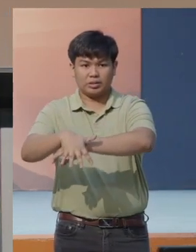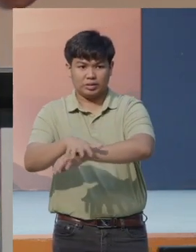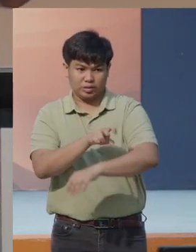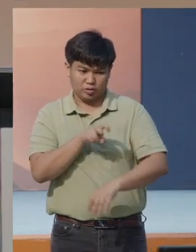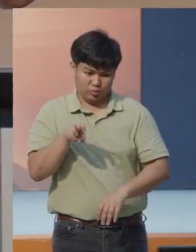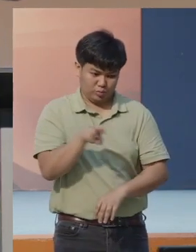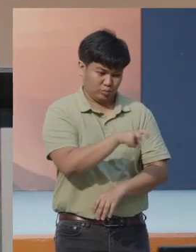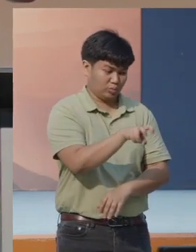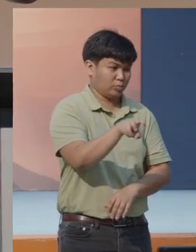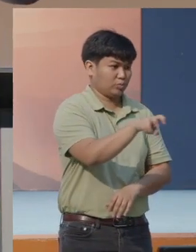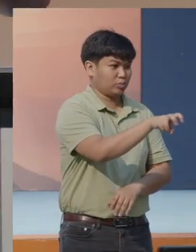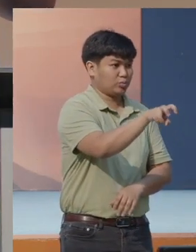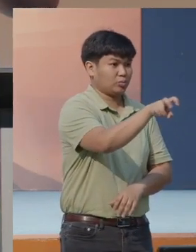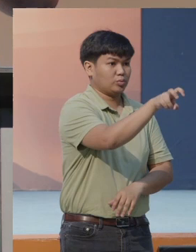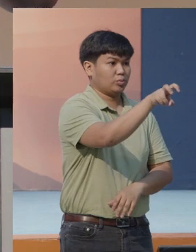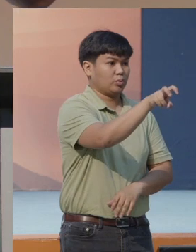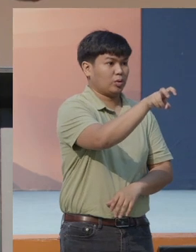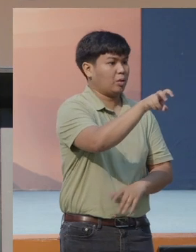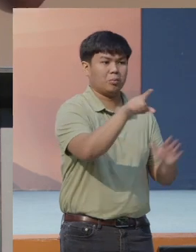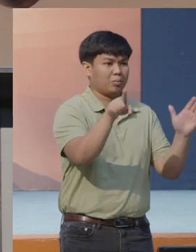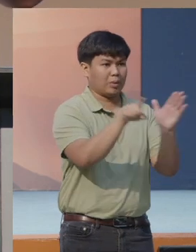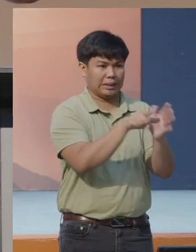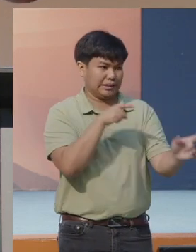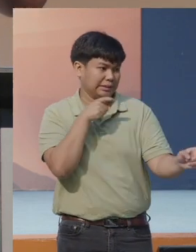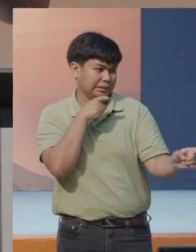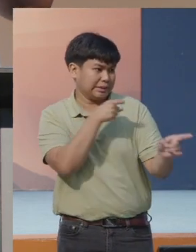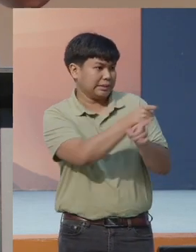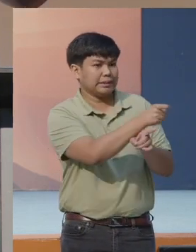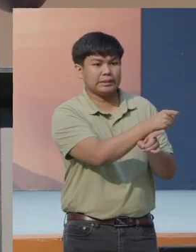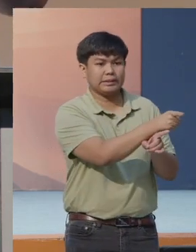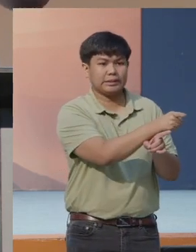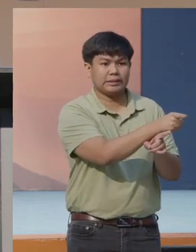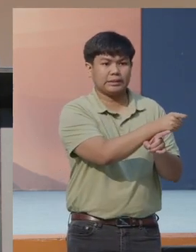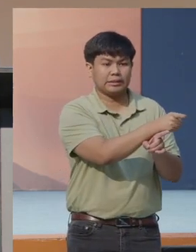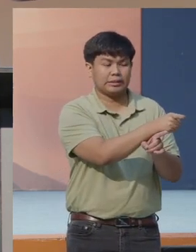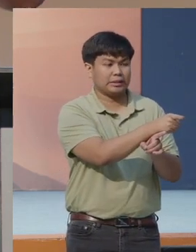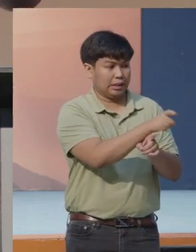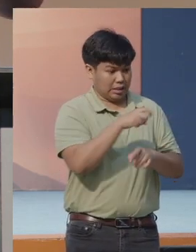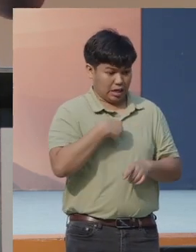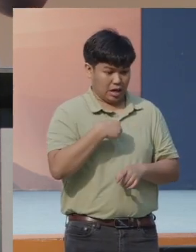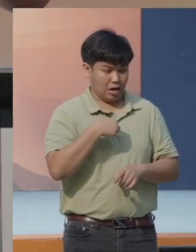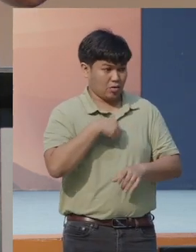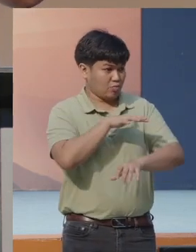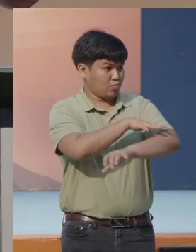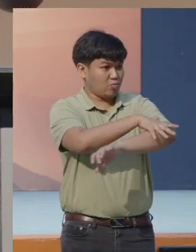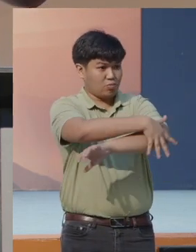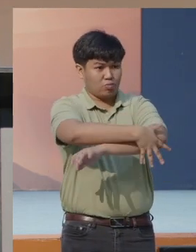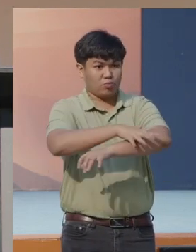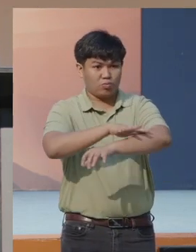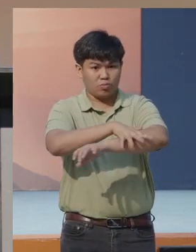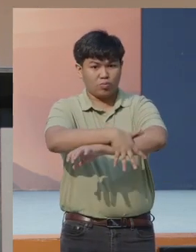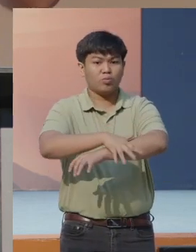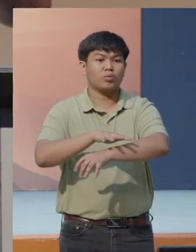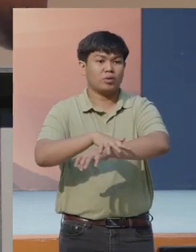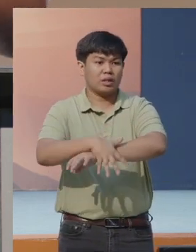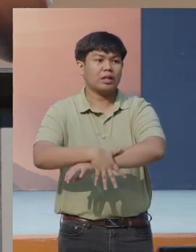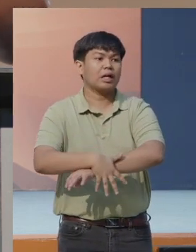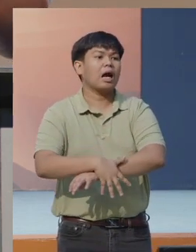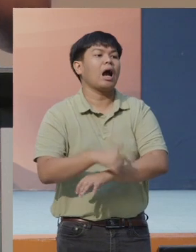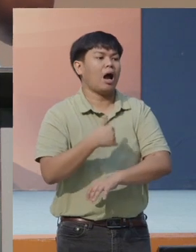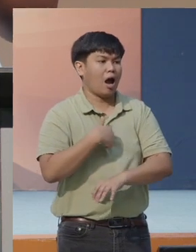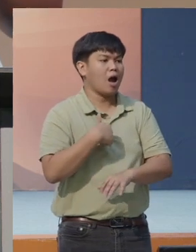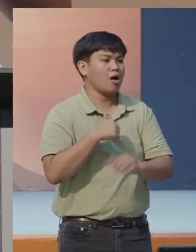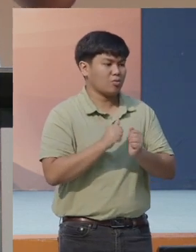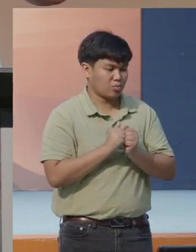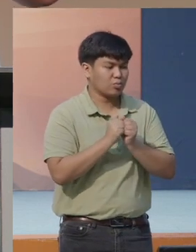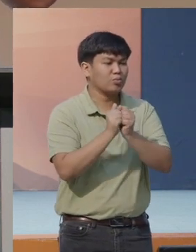shall not do him wrong. You shall treat the stranger who sojourns with you as the native